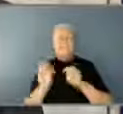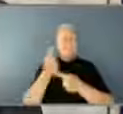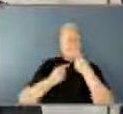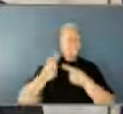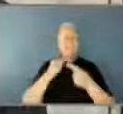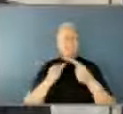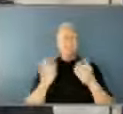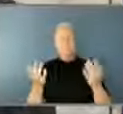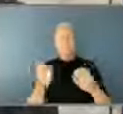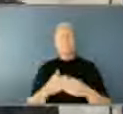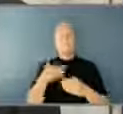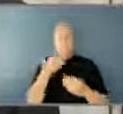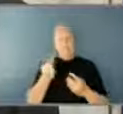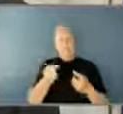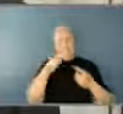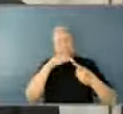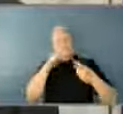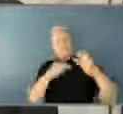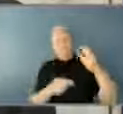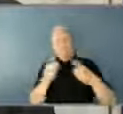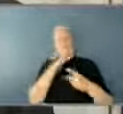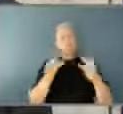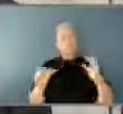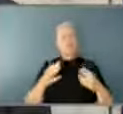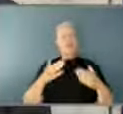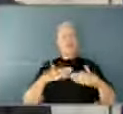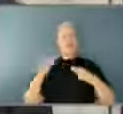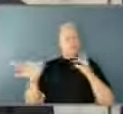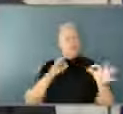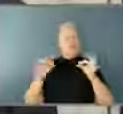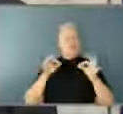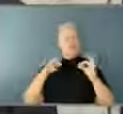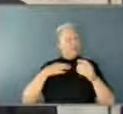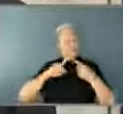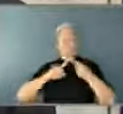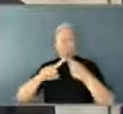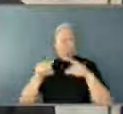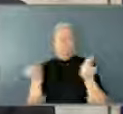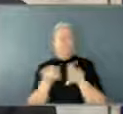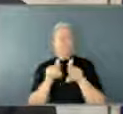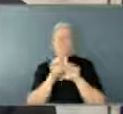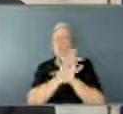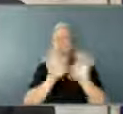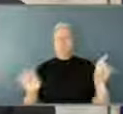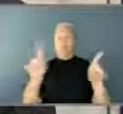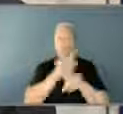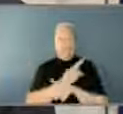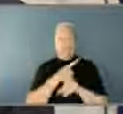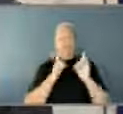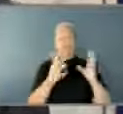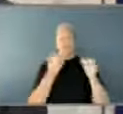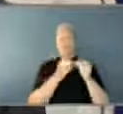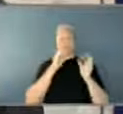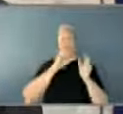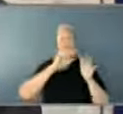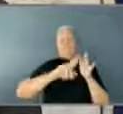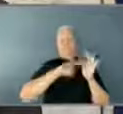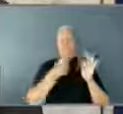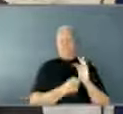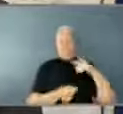and options. It won't change the strategy which we've outlined. We're starting initially with Pfizer later this month, and then